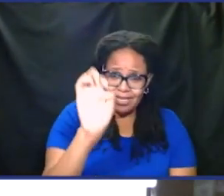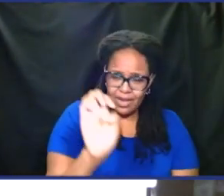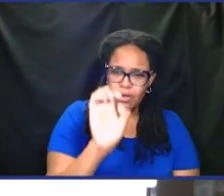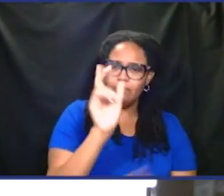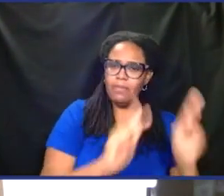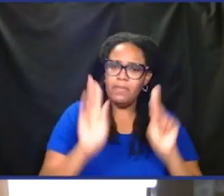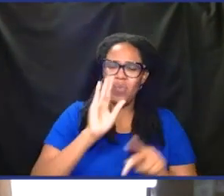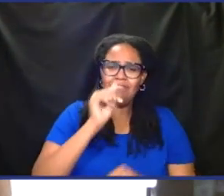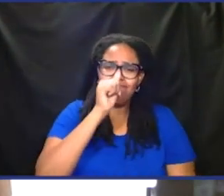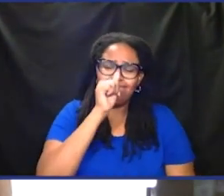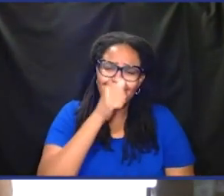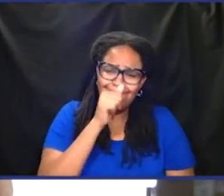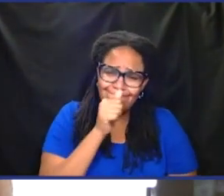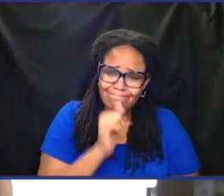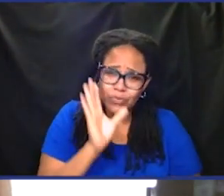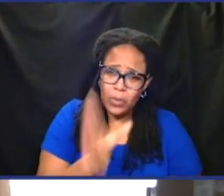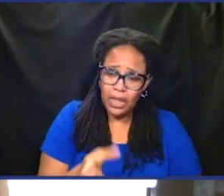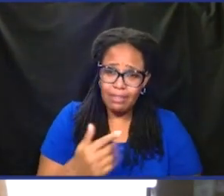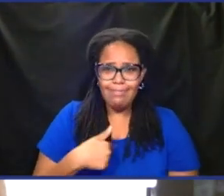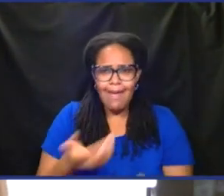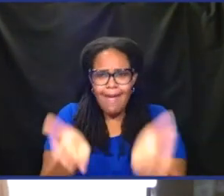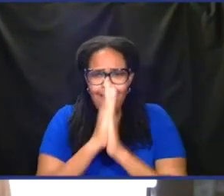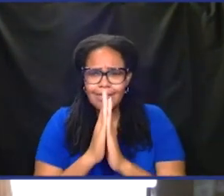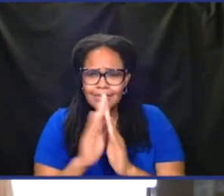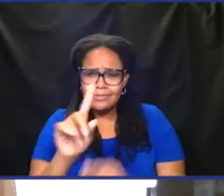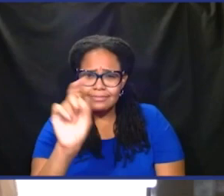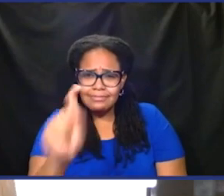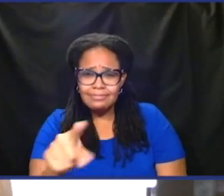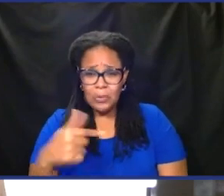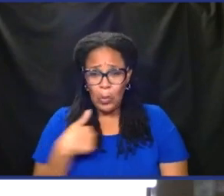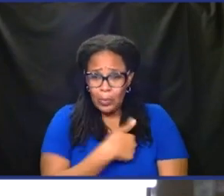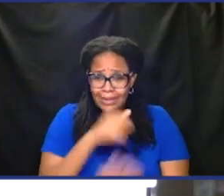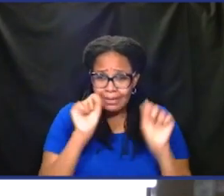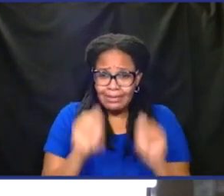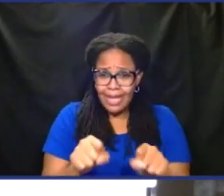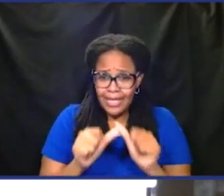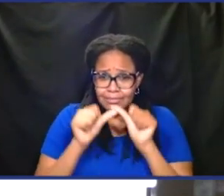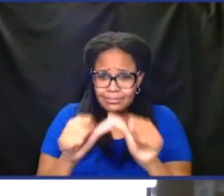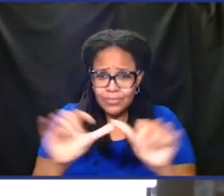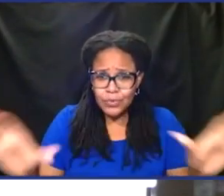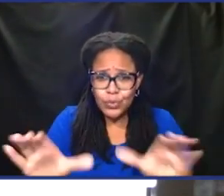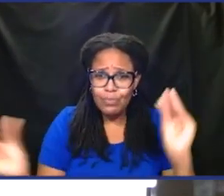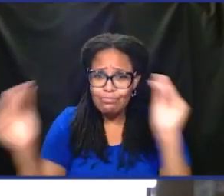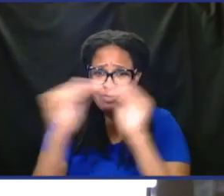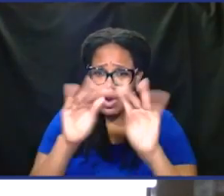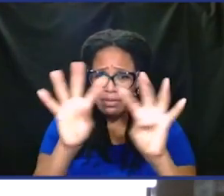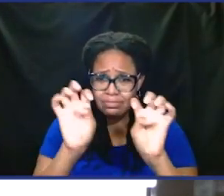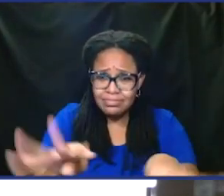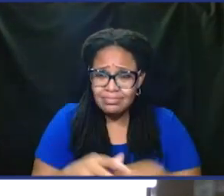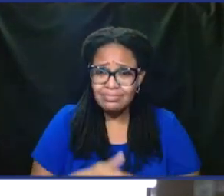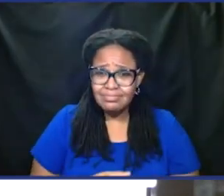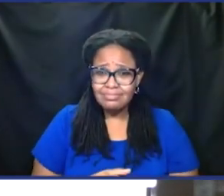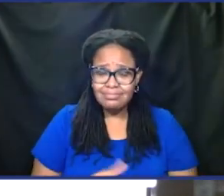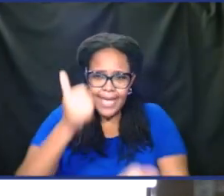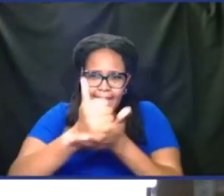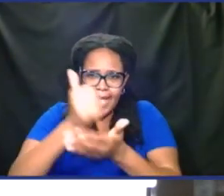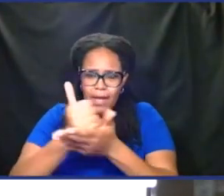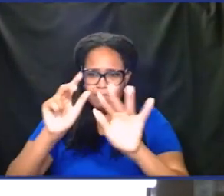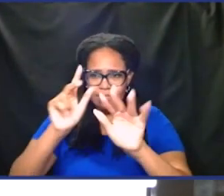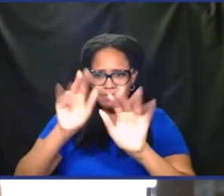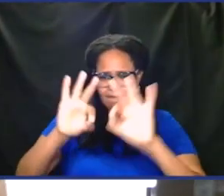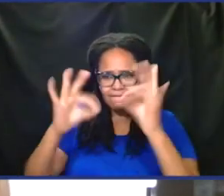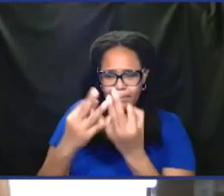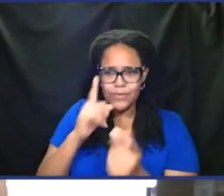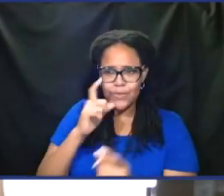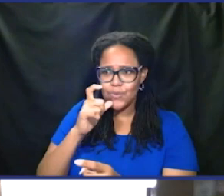together, can we do more? Let's do more to protect the health of families who can't afford healthcare by delivering them